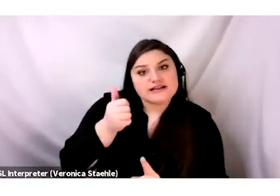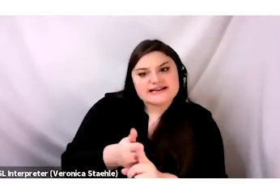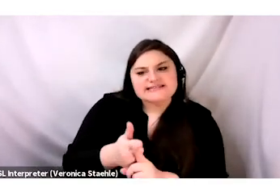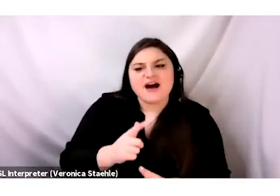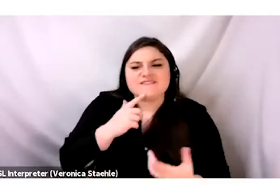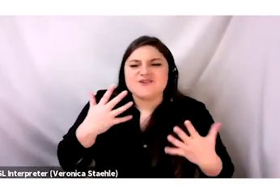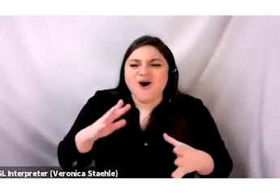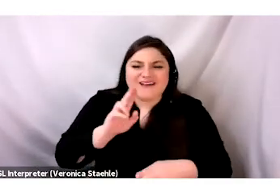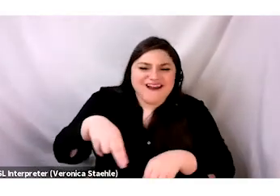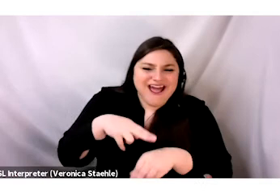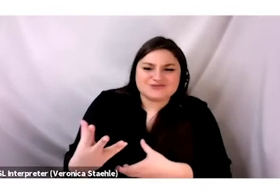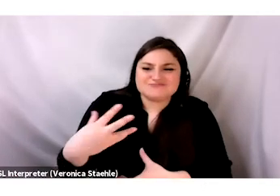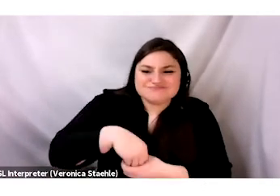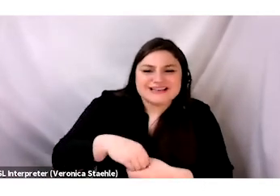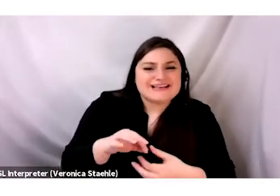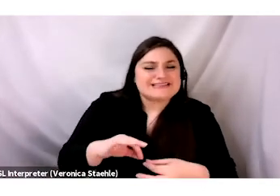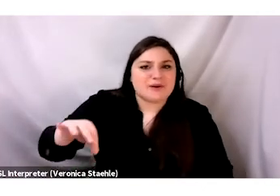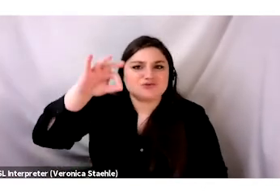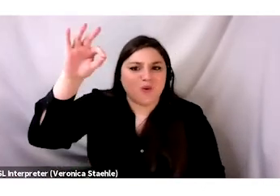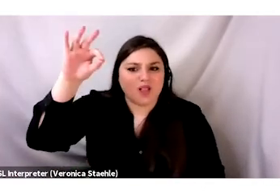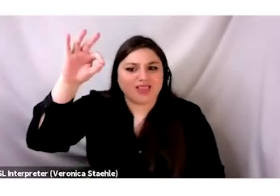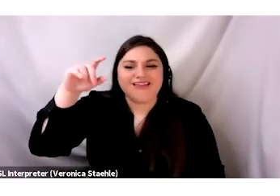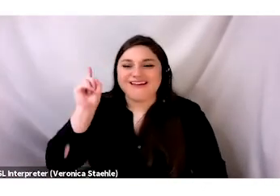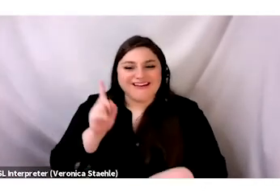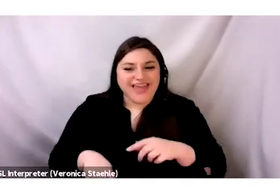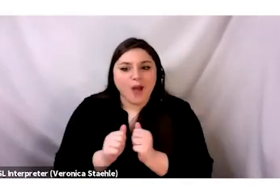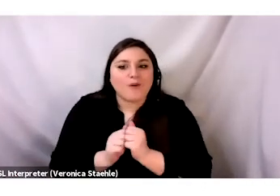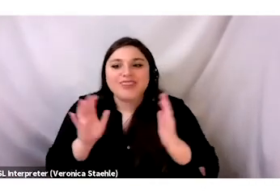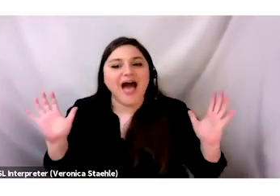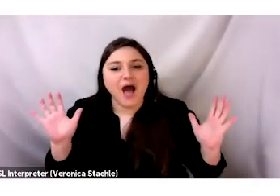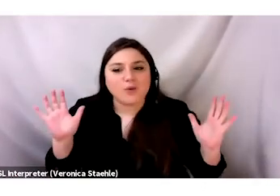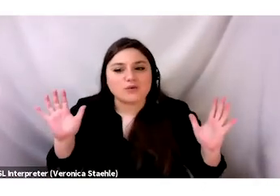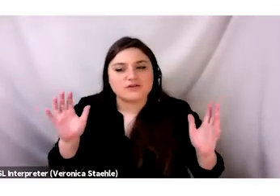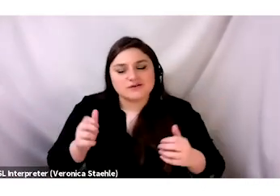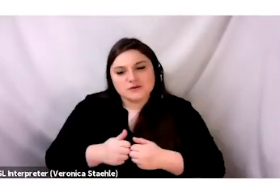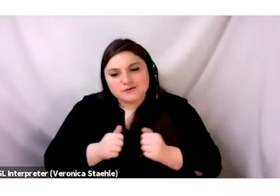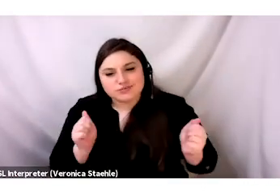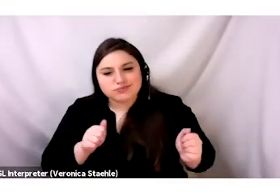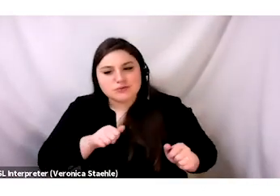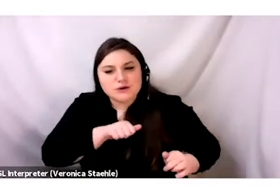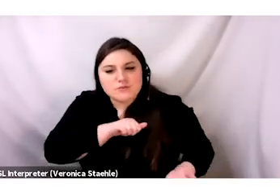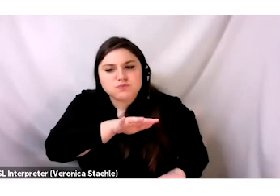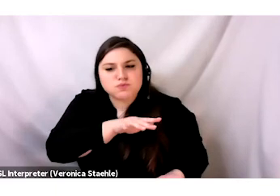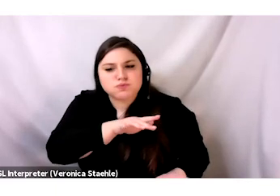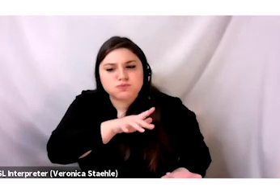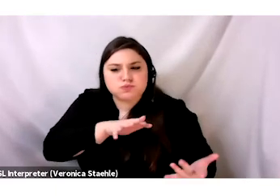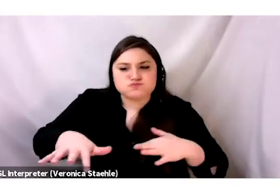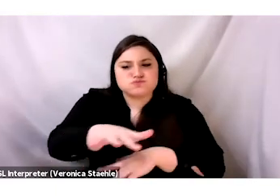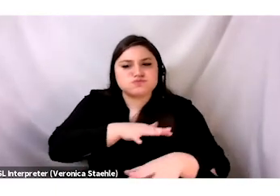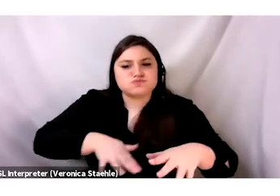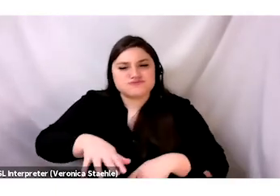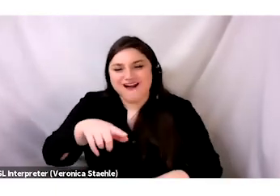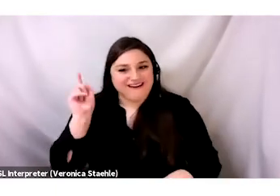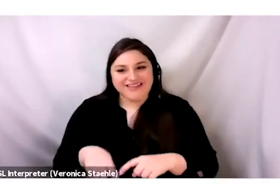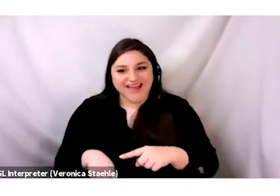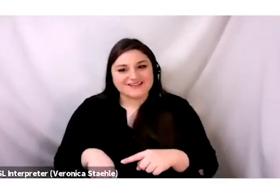an inherently spiritual process, and that we need spiritual teachings in order to guide us in this process. And when I look at individuals, this